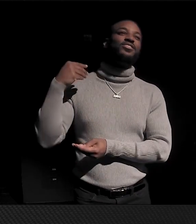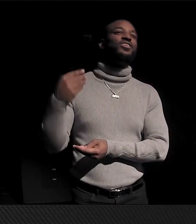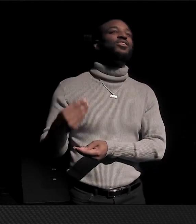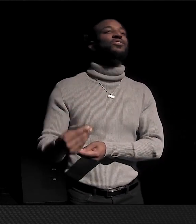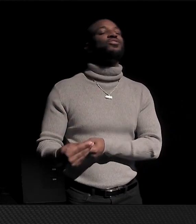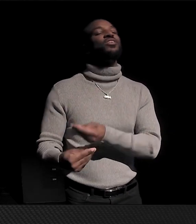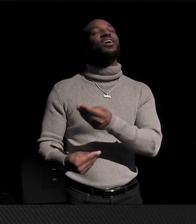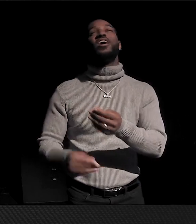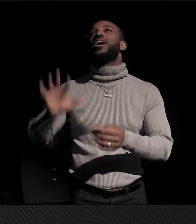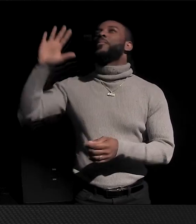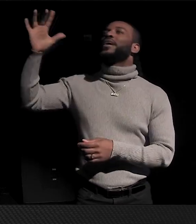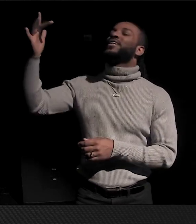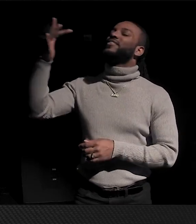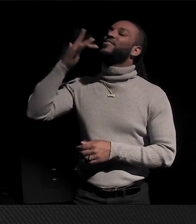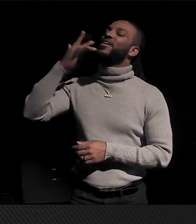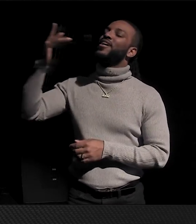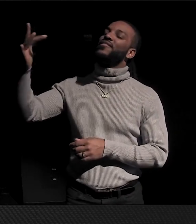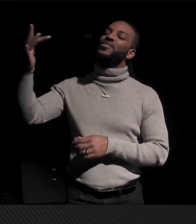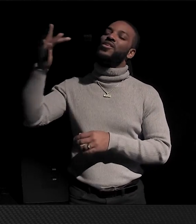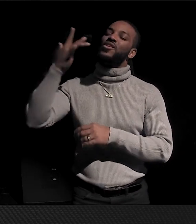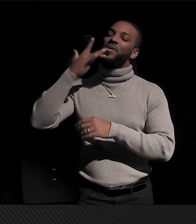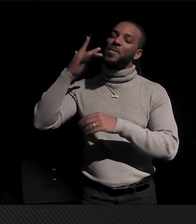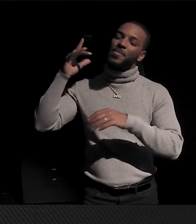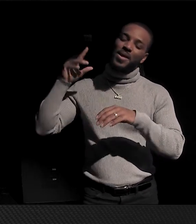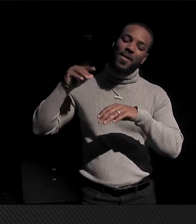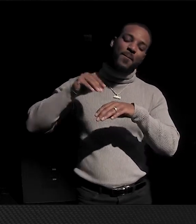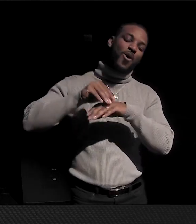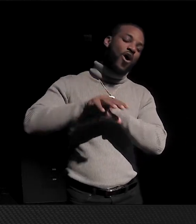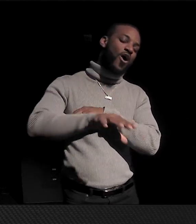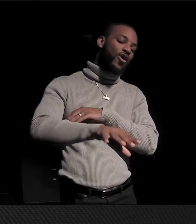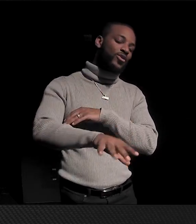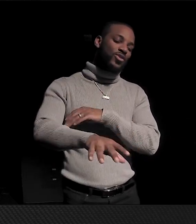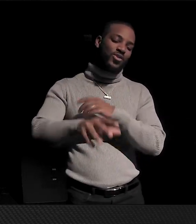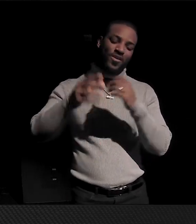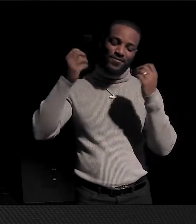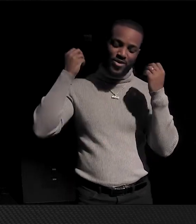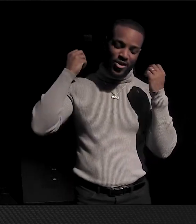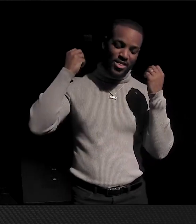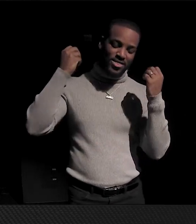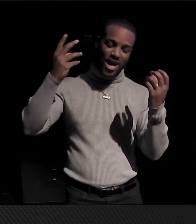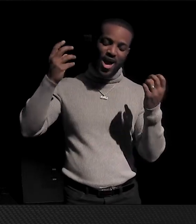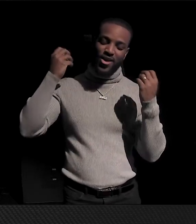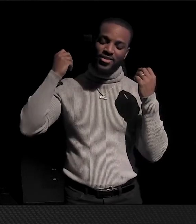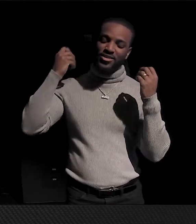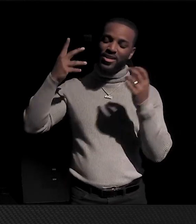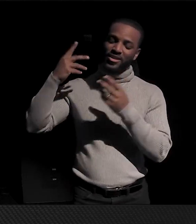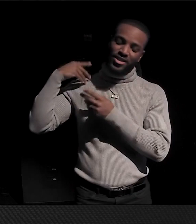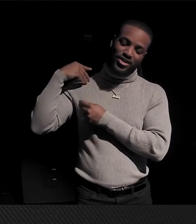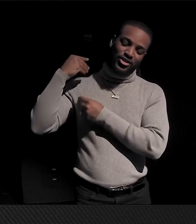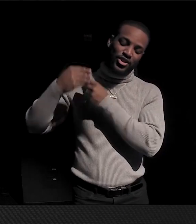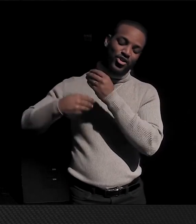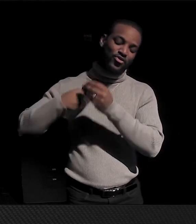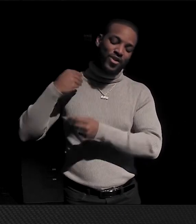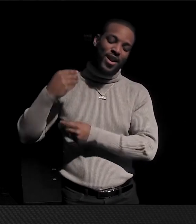and their children. May his favor be upon you in a